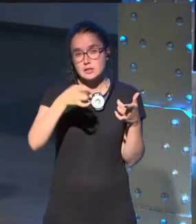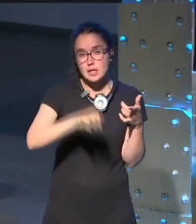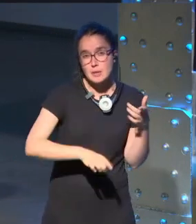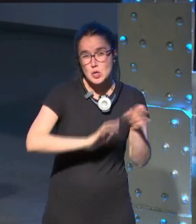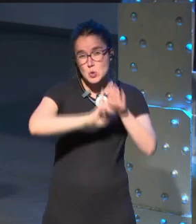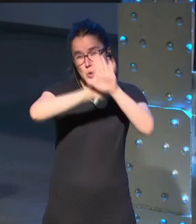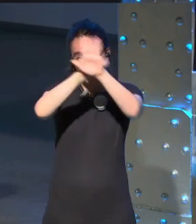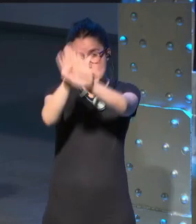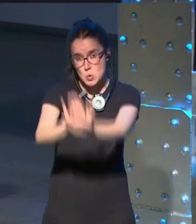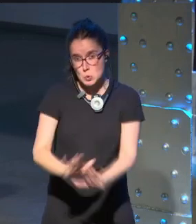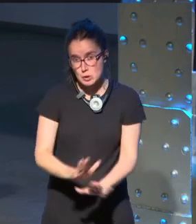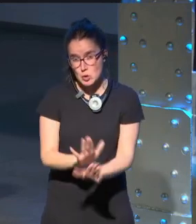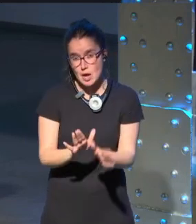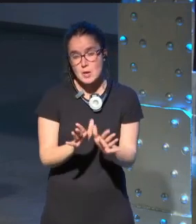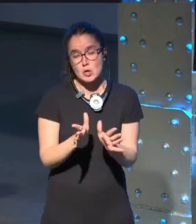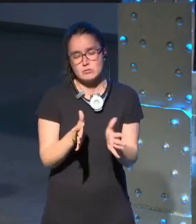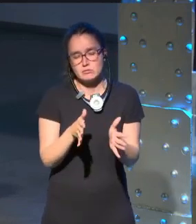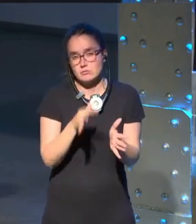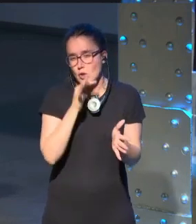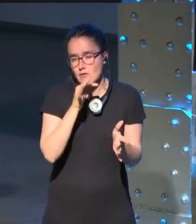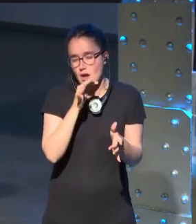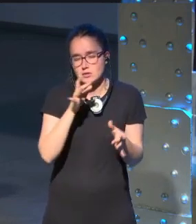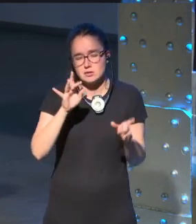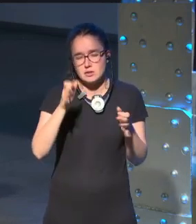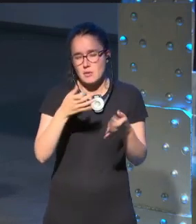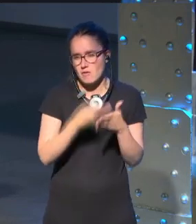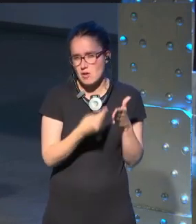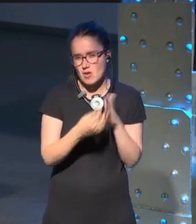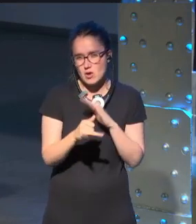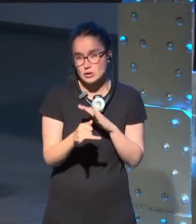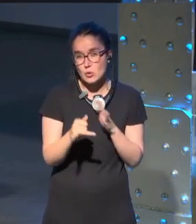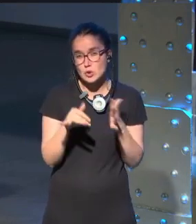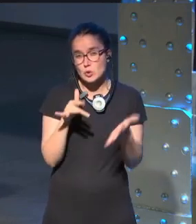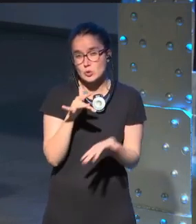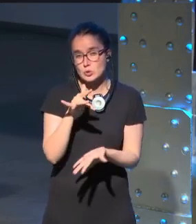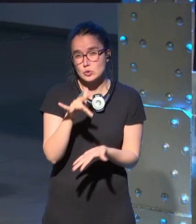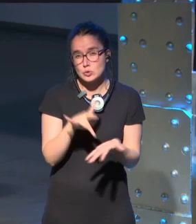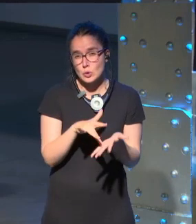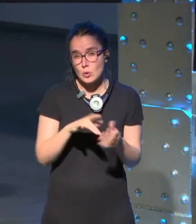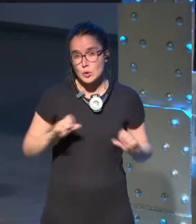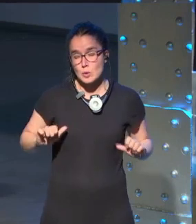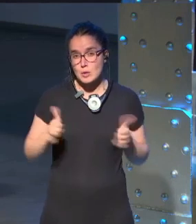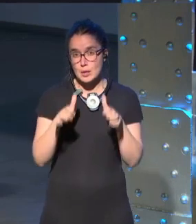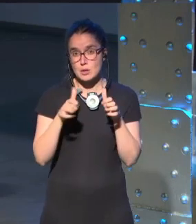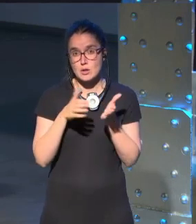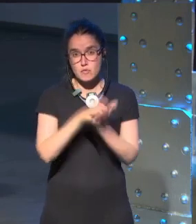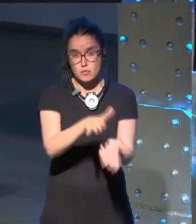find more stuff in those. And then when it finally goes to press, I'm scared to death because I assume there's more stuff that I've